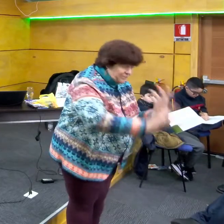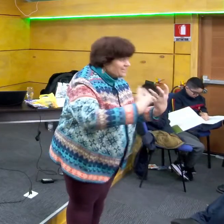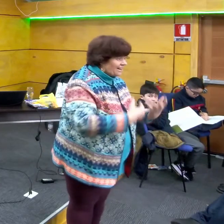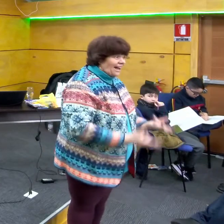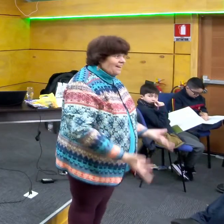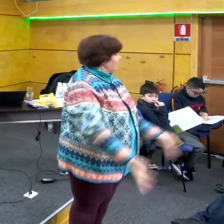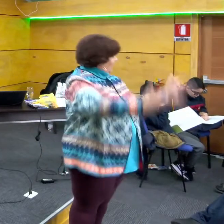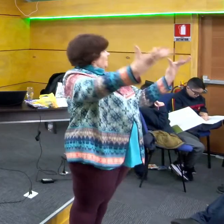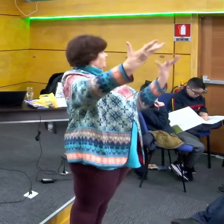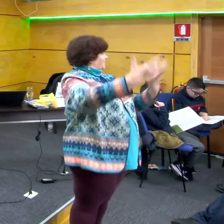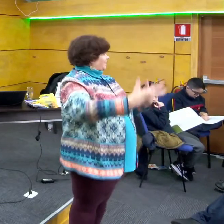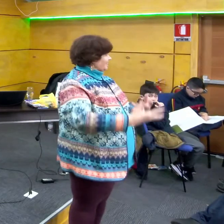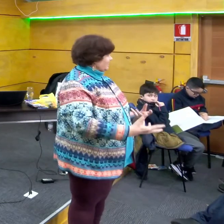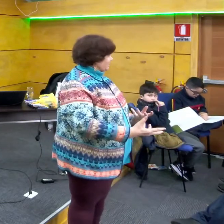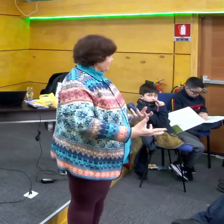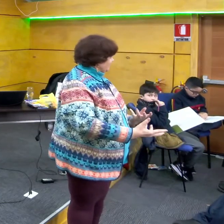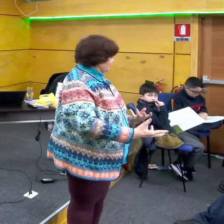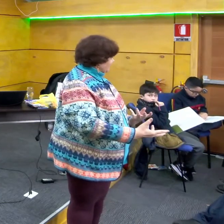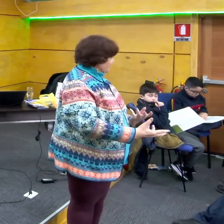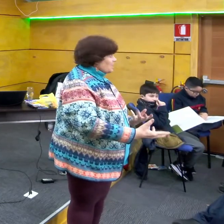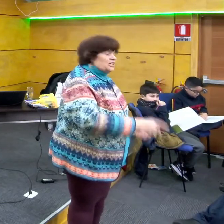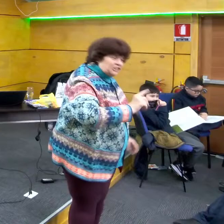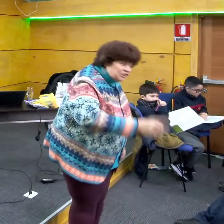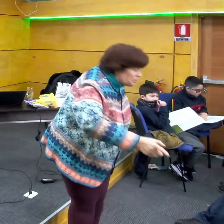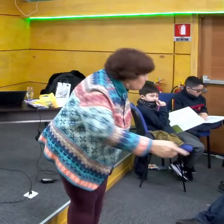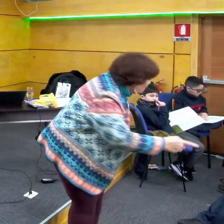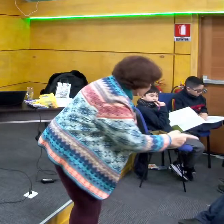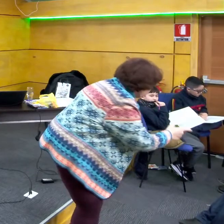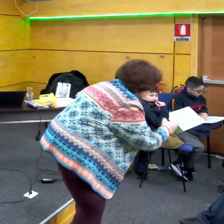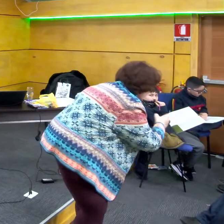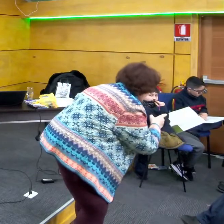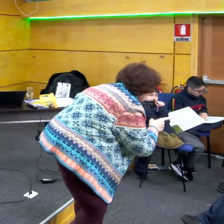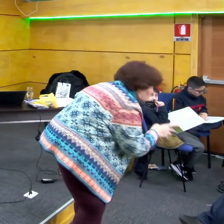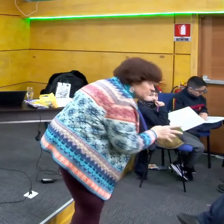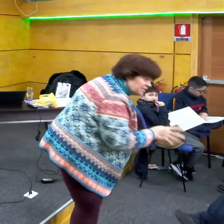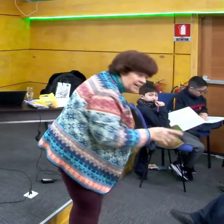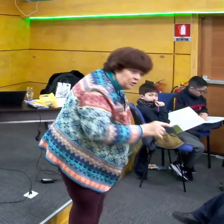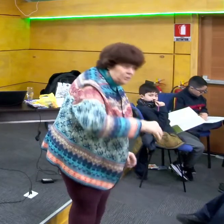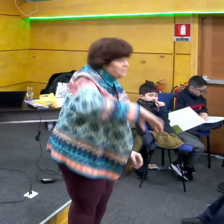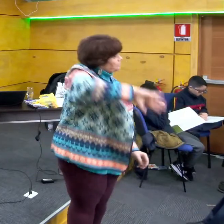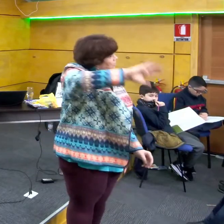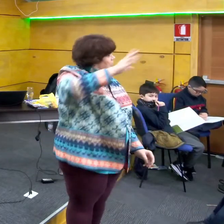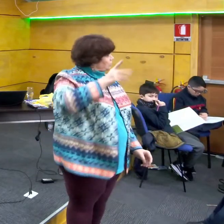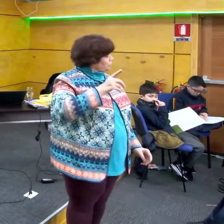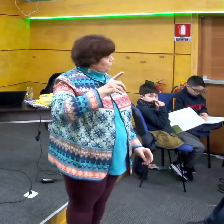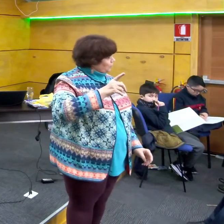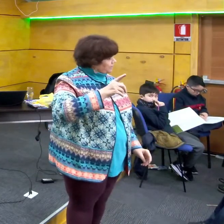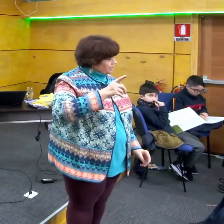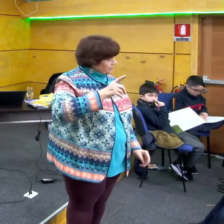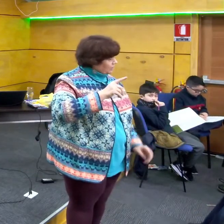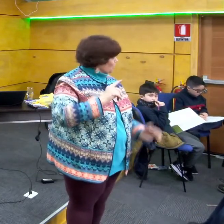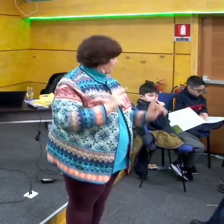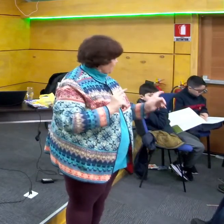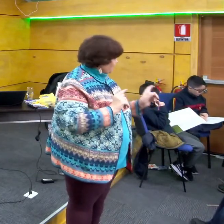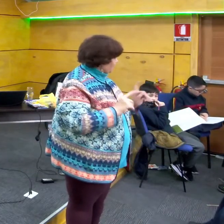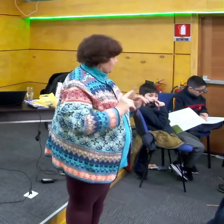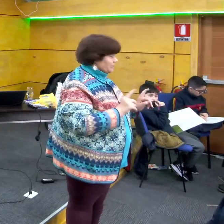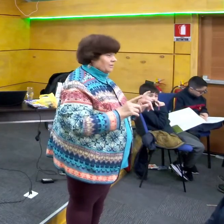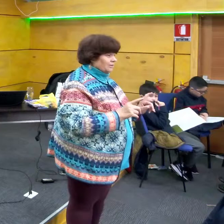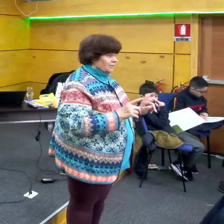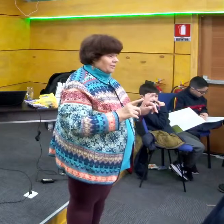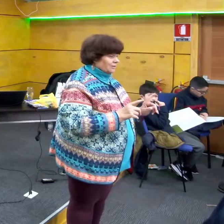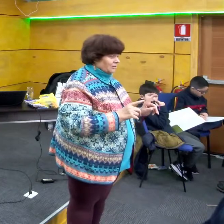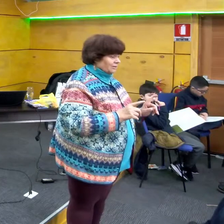You could say that. Yes, she did. Did she pick the same words that you did to change her voice? Or were they